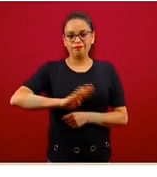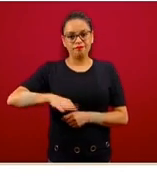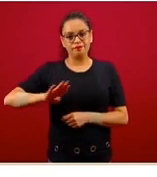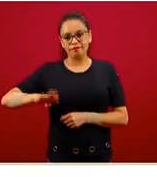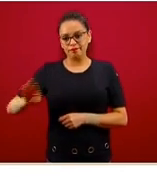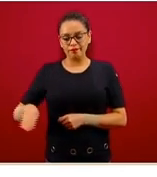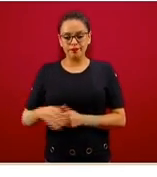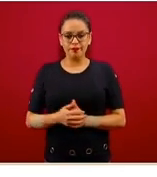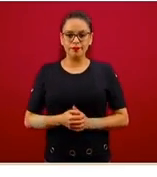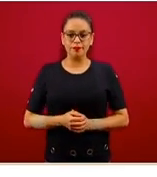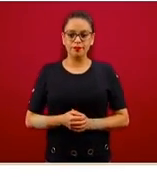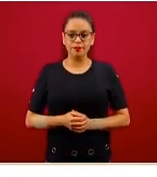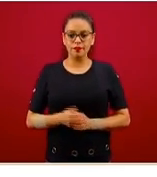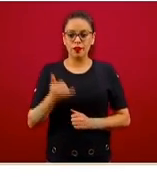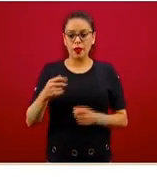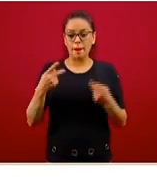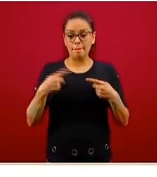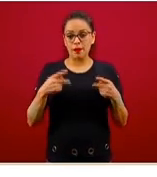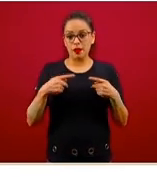1,732 unfortunate